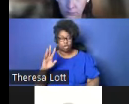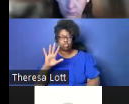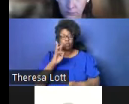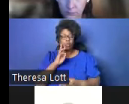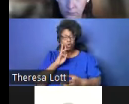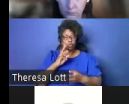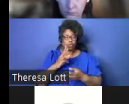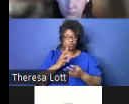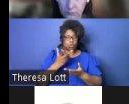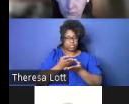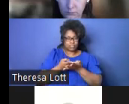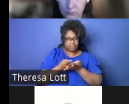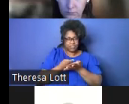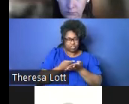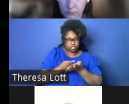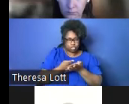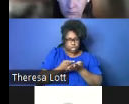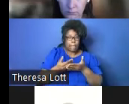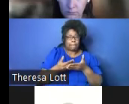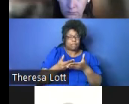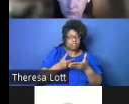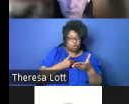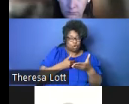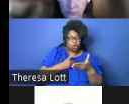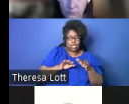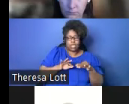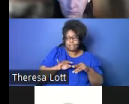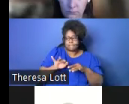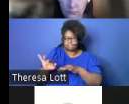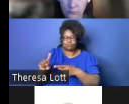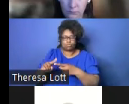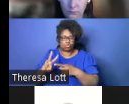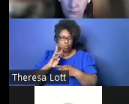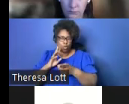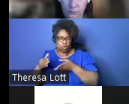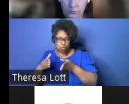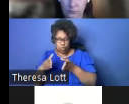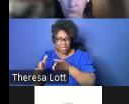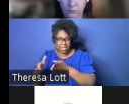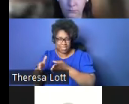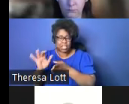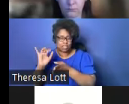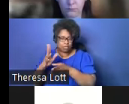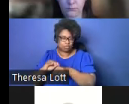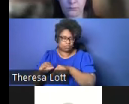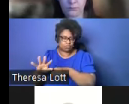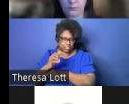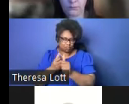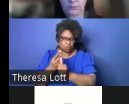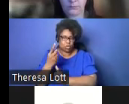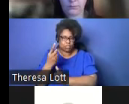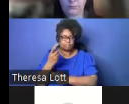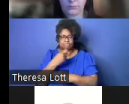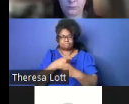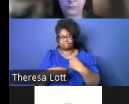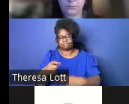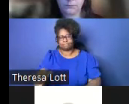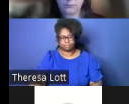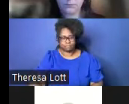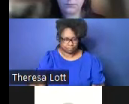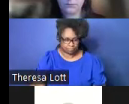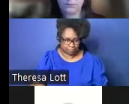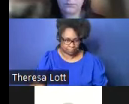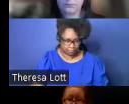the regional waterways, which affects everyone. We just pause to switch interpreters.